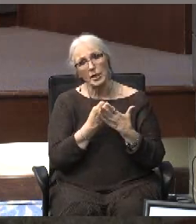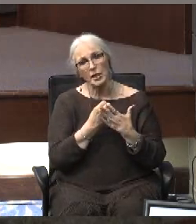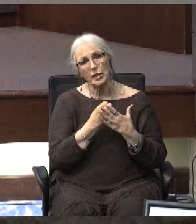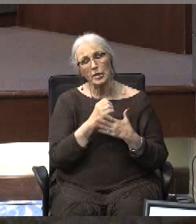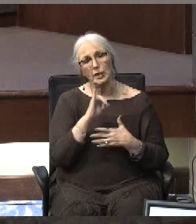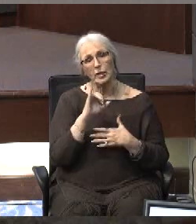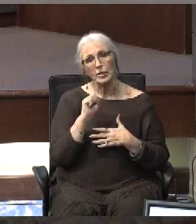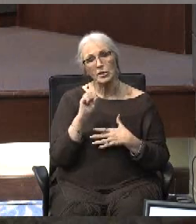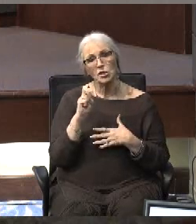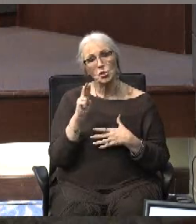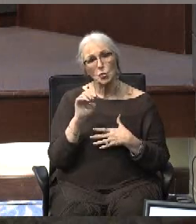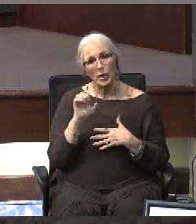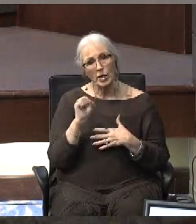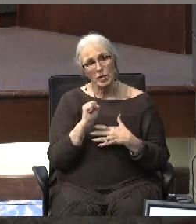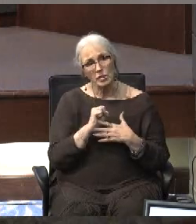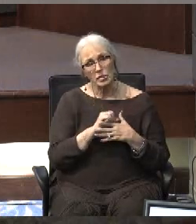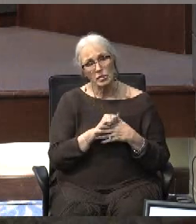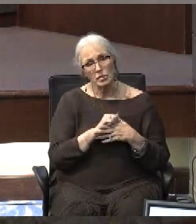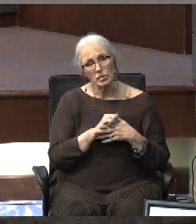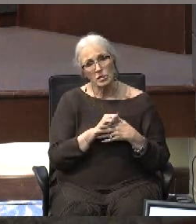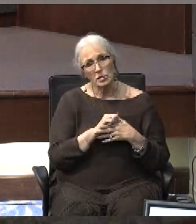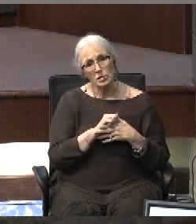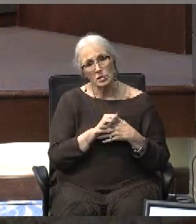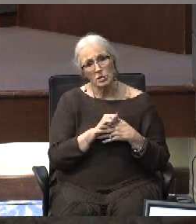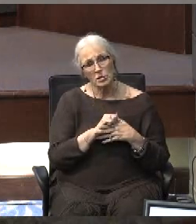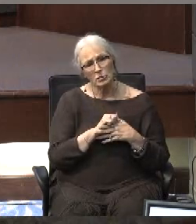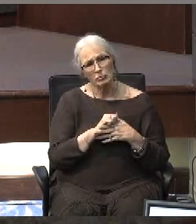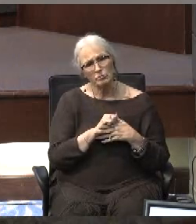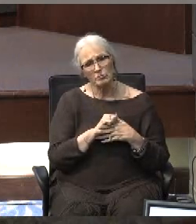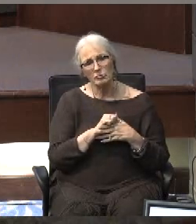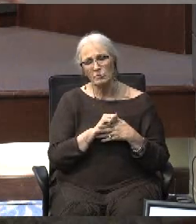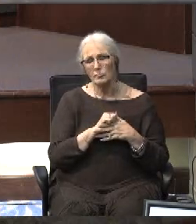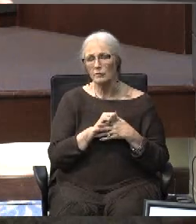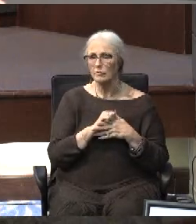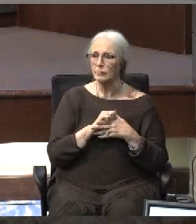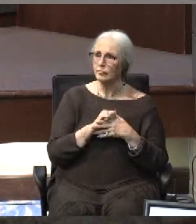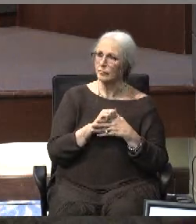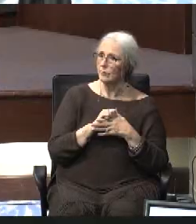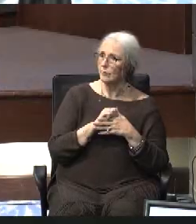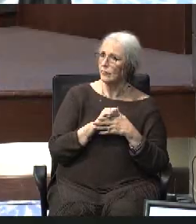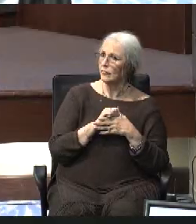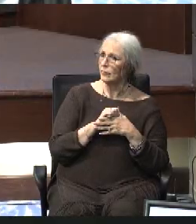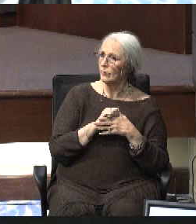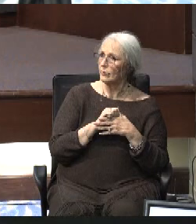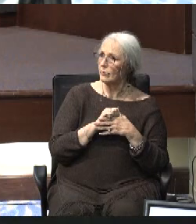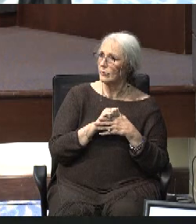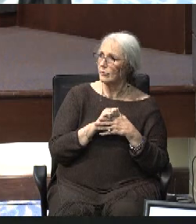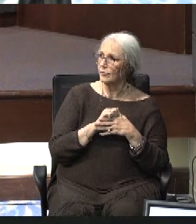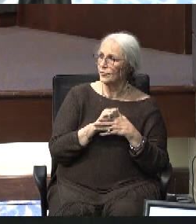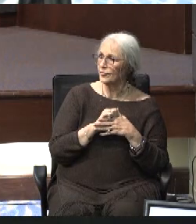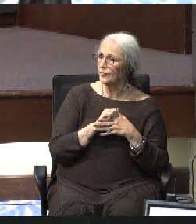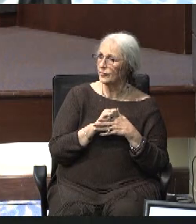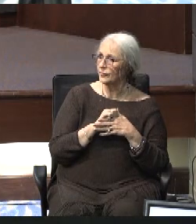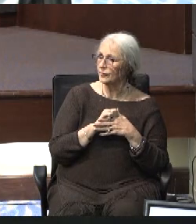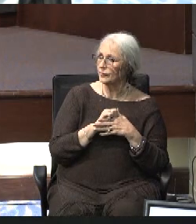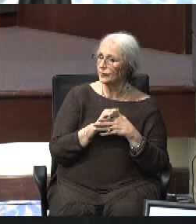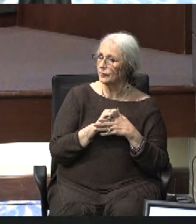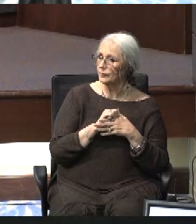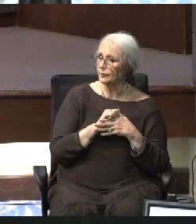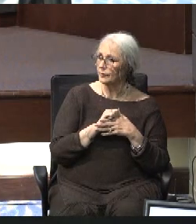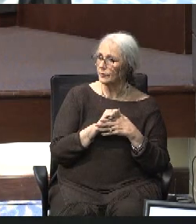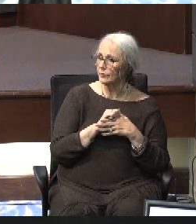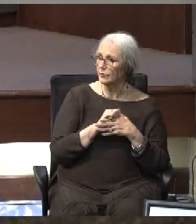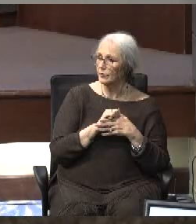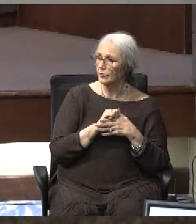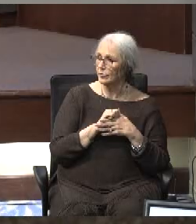issues that have been in the forefront. So thanks. Well said. All right. On public hearings, we do